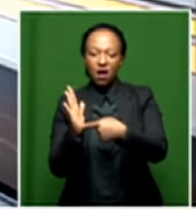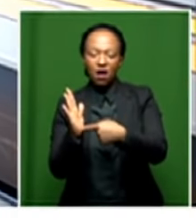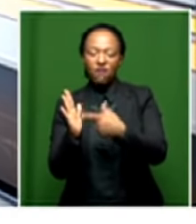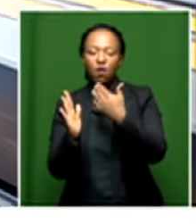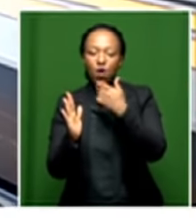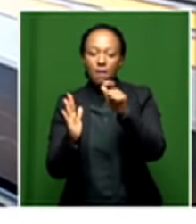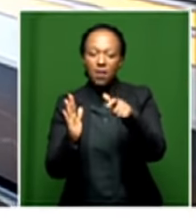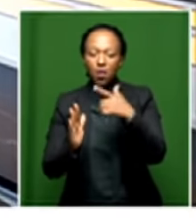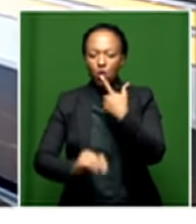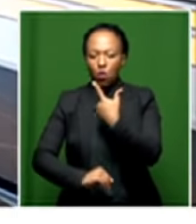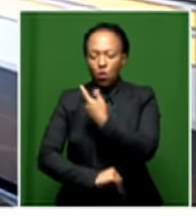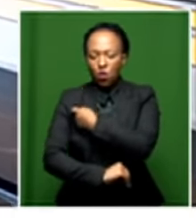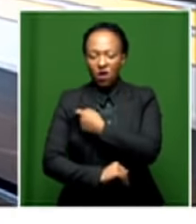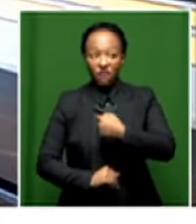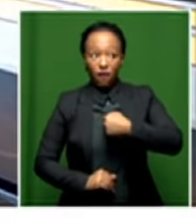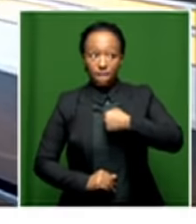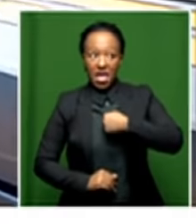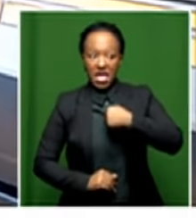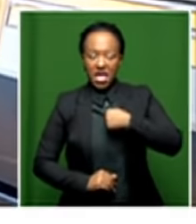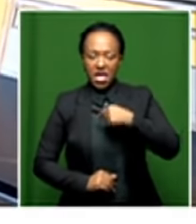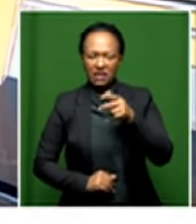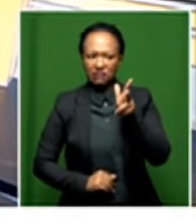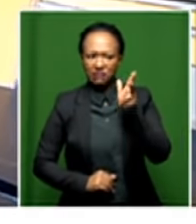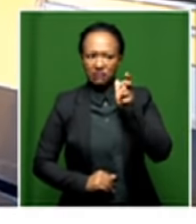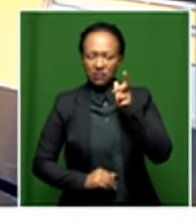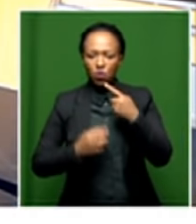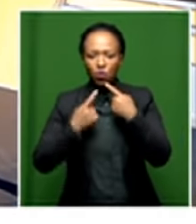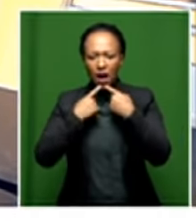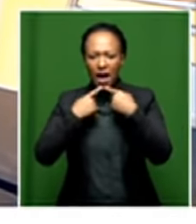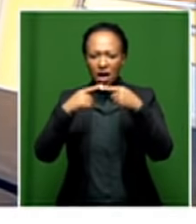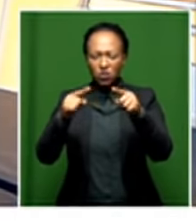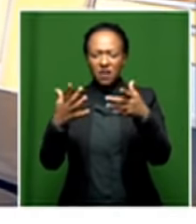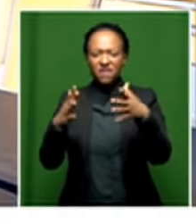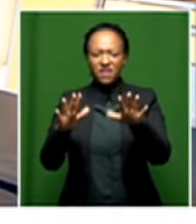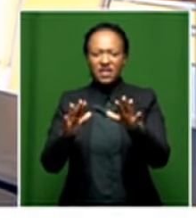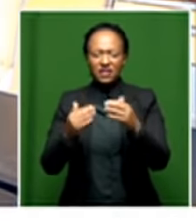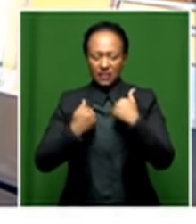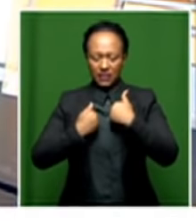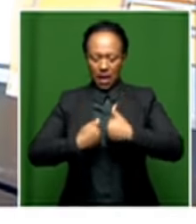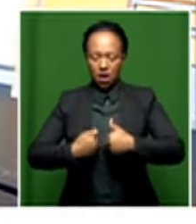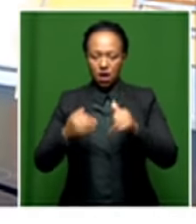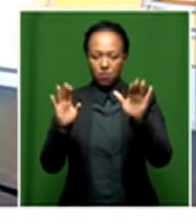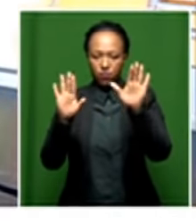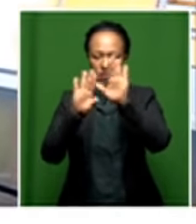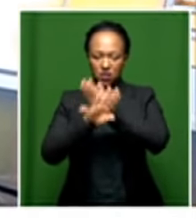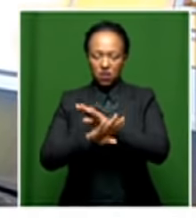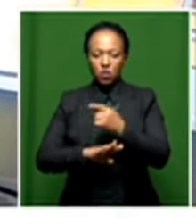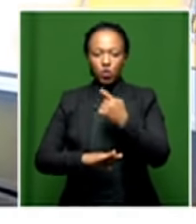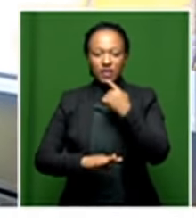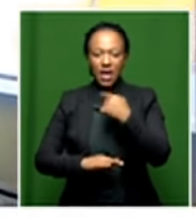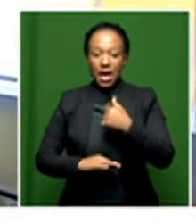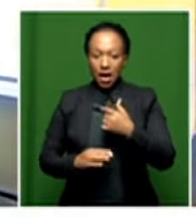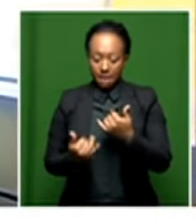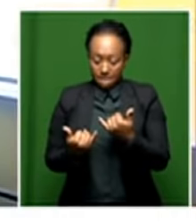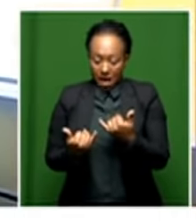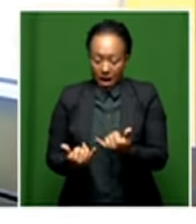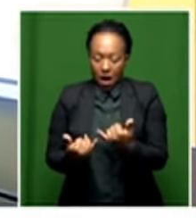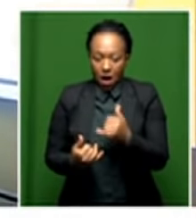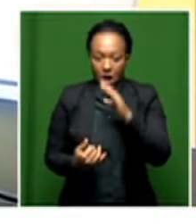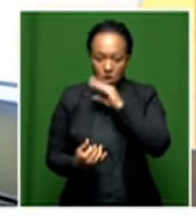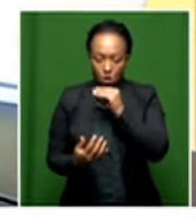me a bit of alarm bells ringing off as he was making this announcement on Sunday night, and then said, as I speak now,